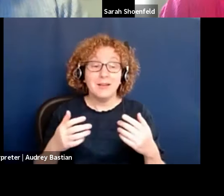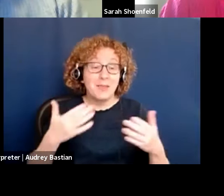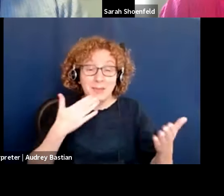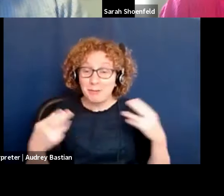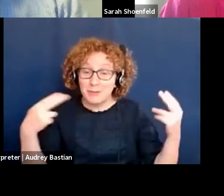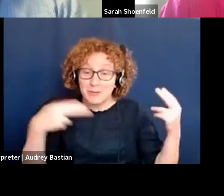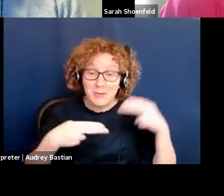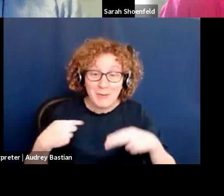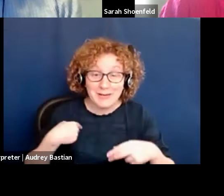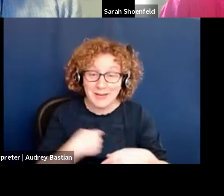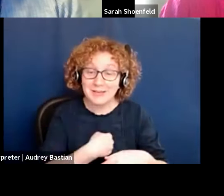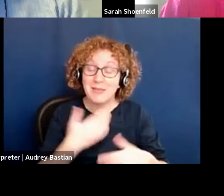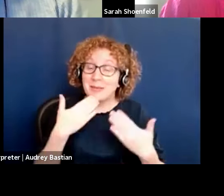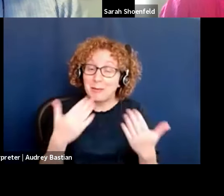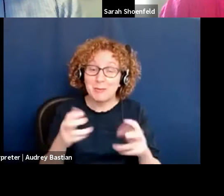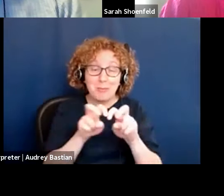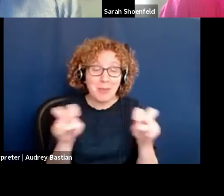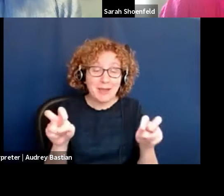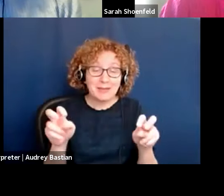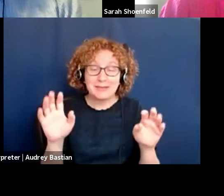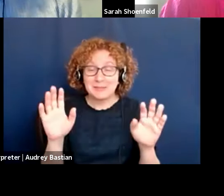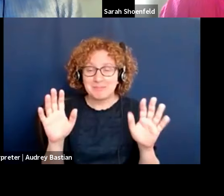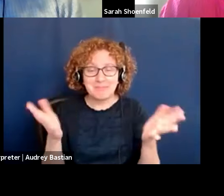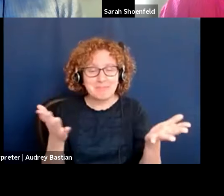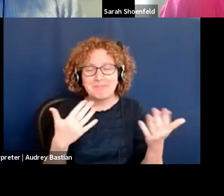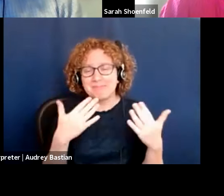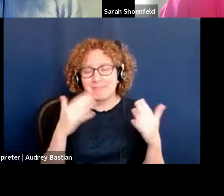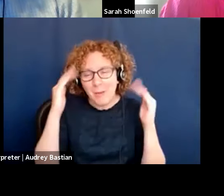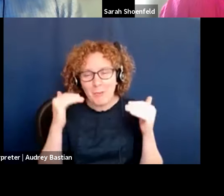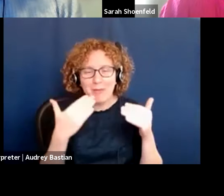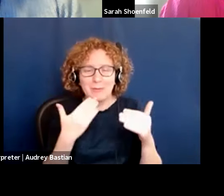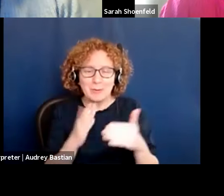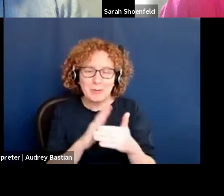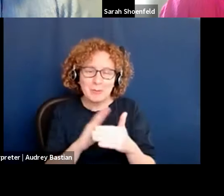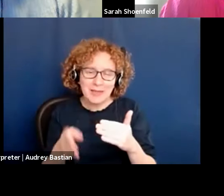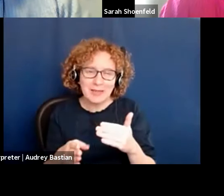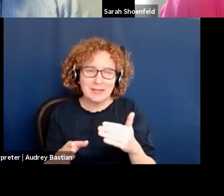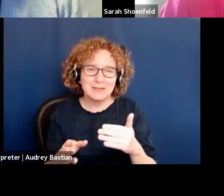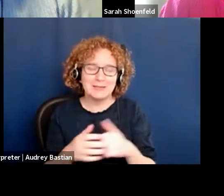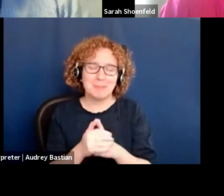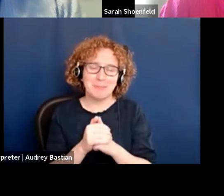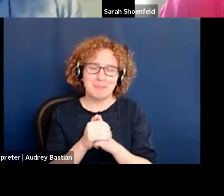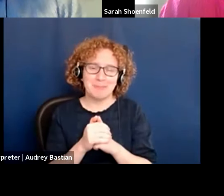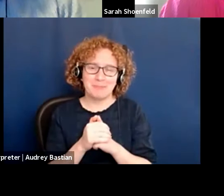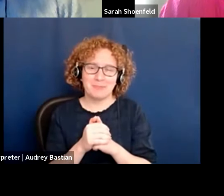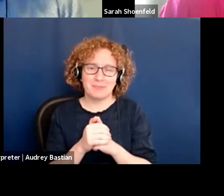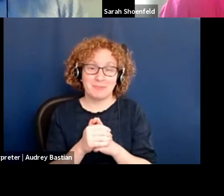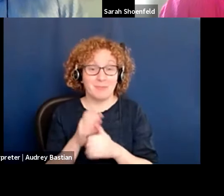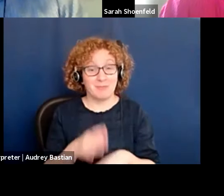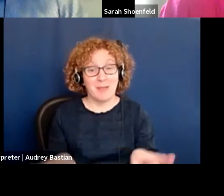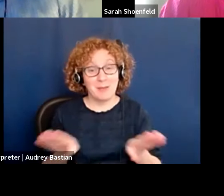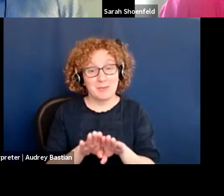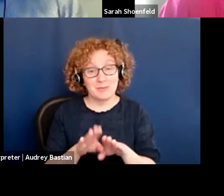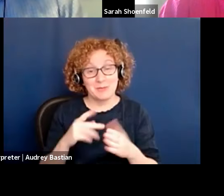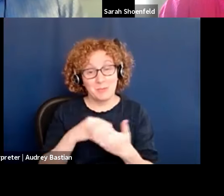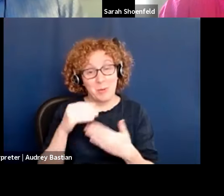of our panelists. With that, I hope everybody has a good weekend, and that concludes the program.